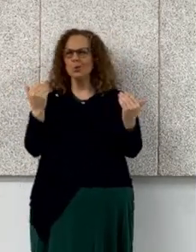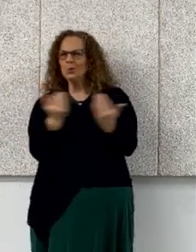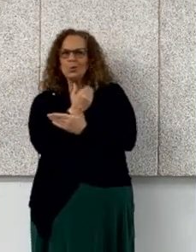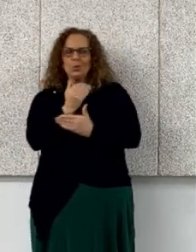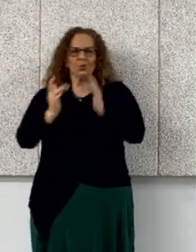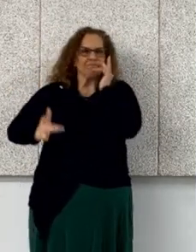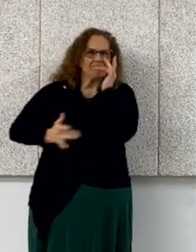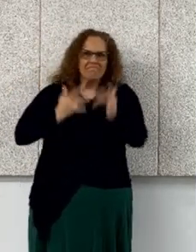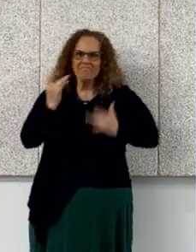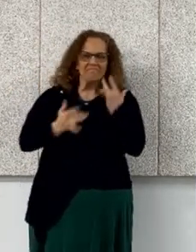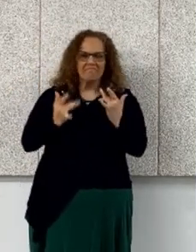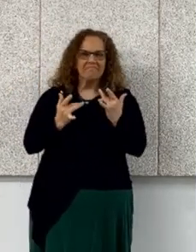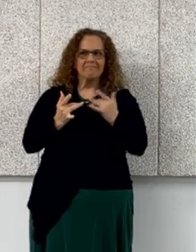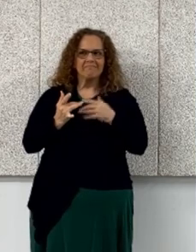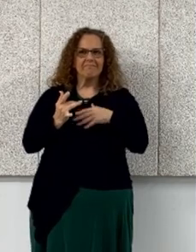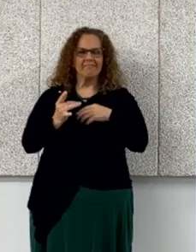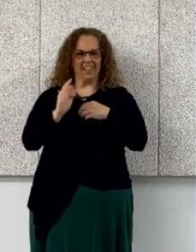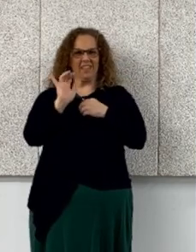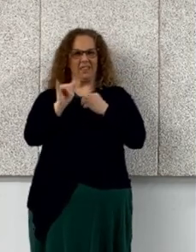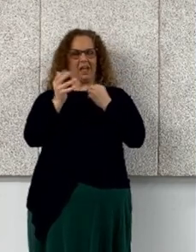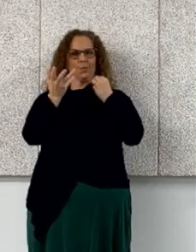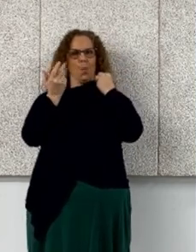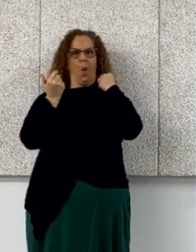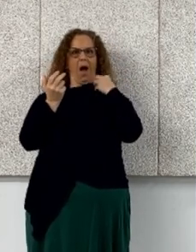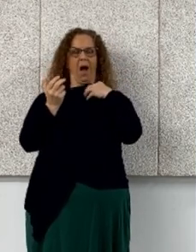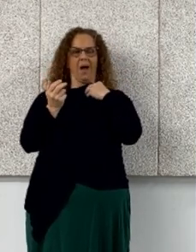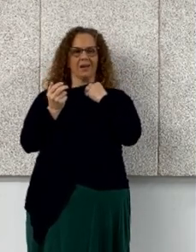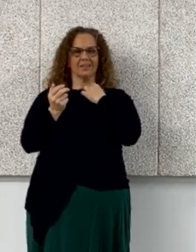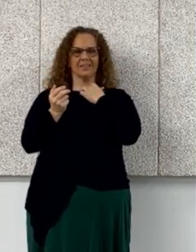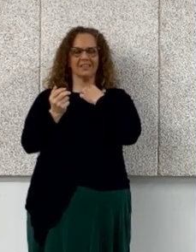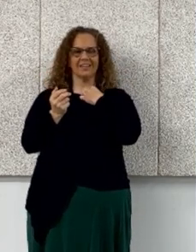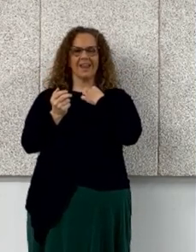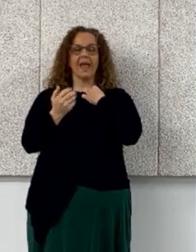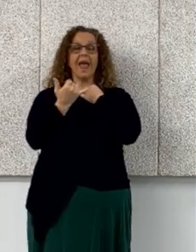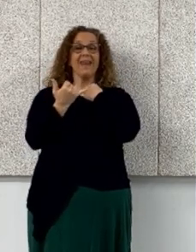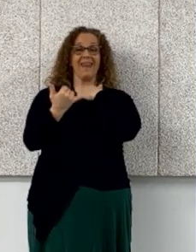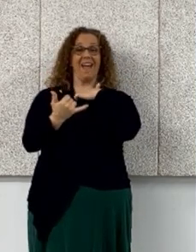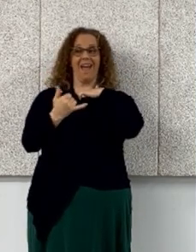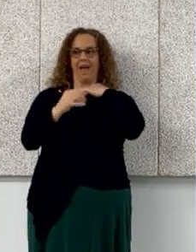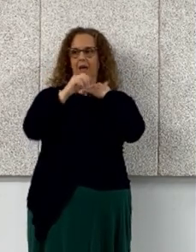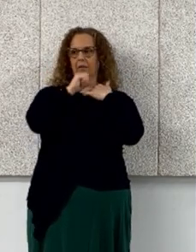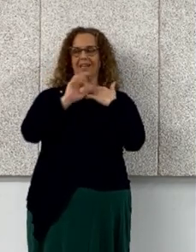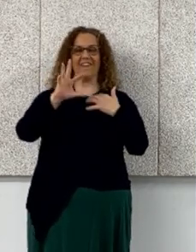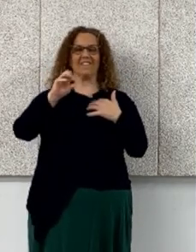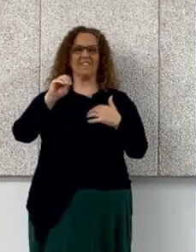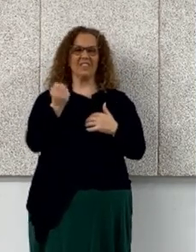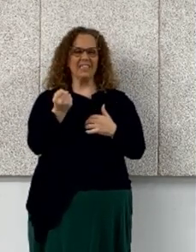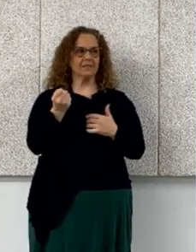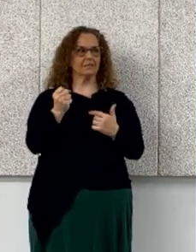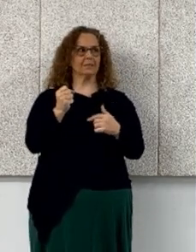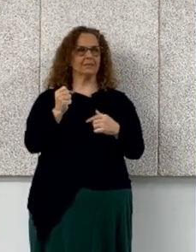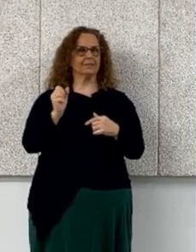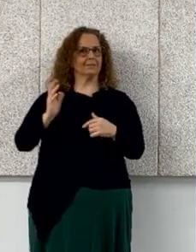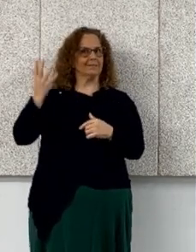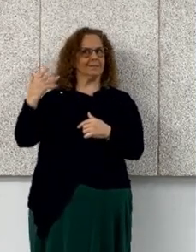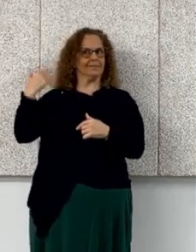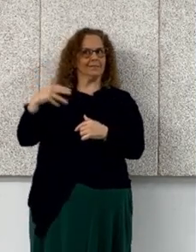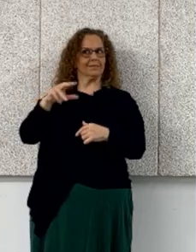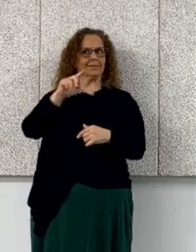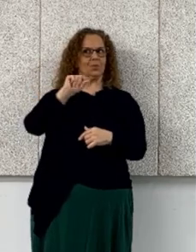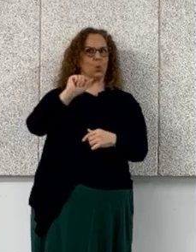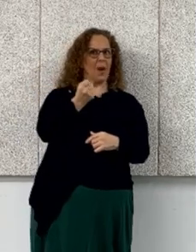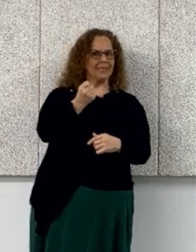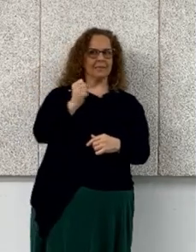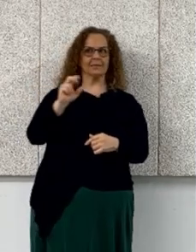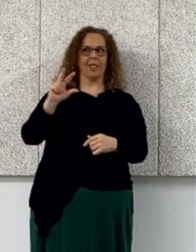exciting? And what are those new things that are coming now that I'm in my 50s? When I was in my 20s, I brought something very specific. When I was 30s, I